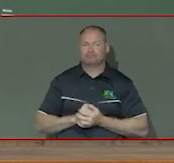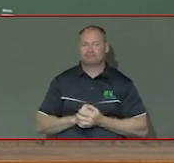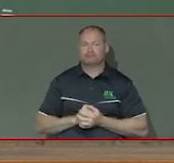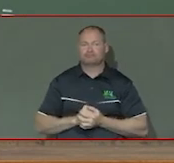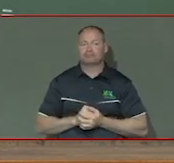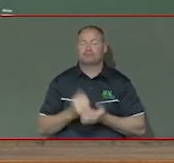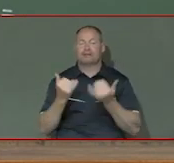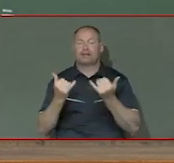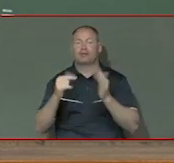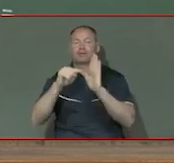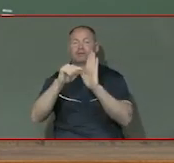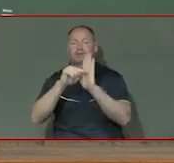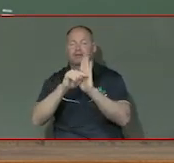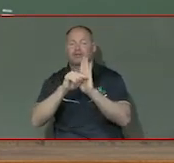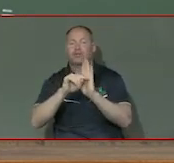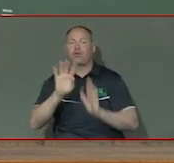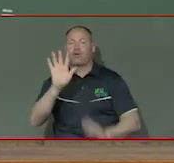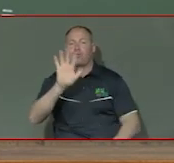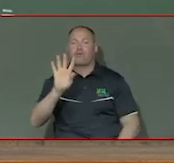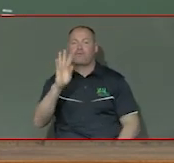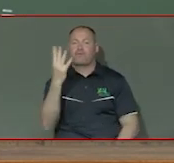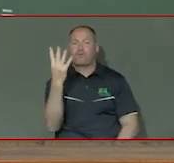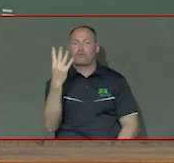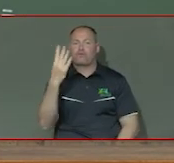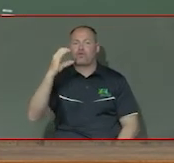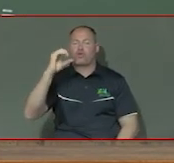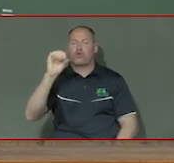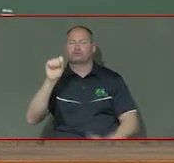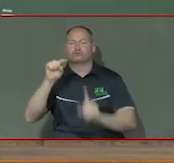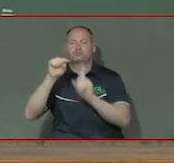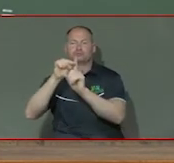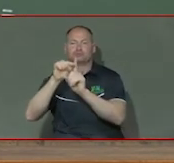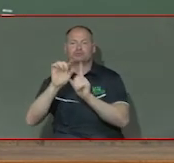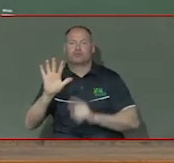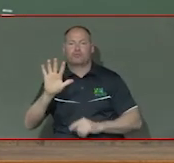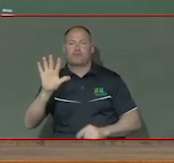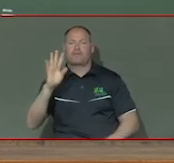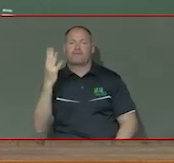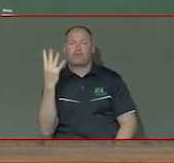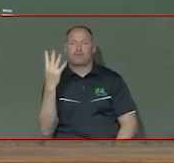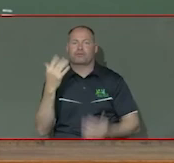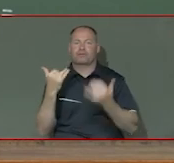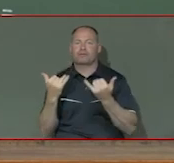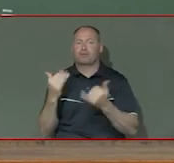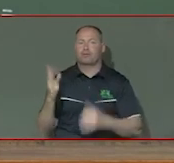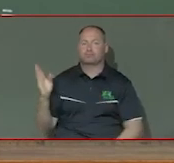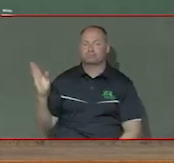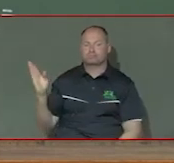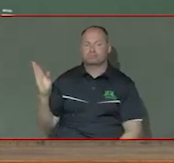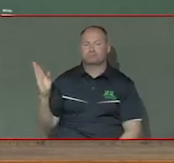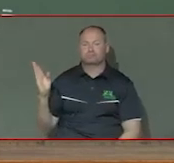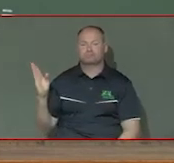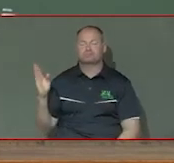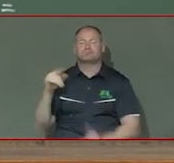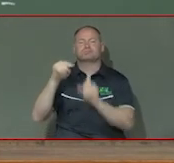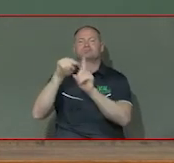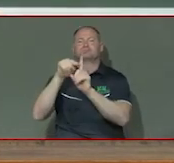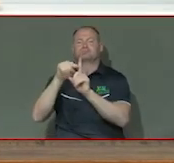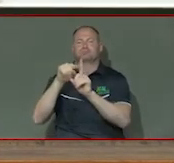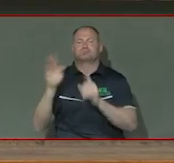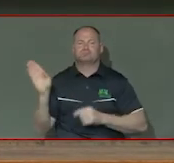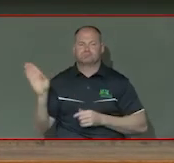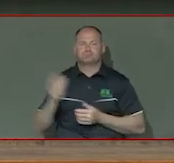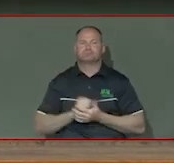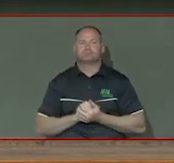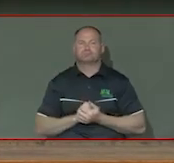Negative theta is found in the fourth quadrant, but cos is positive in the fourth quadrant, so it's positive the cos of theta. And negative